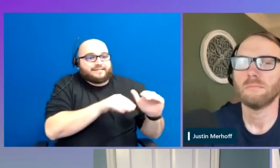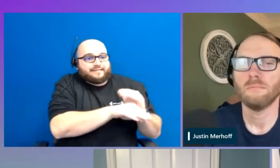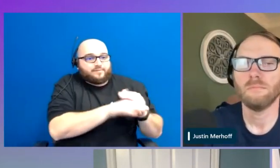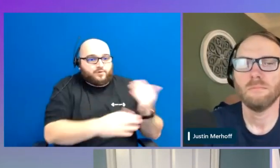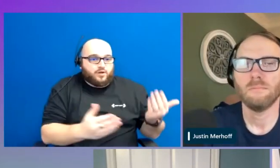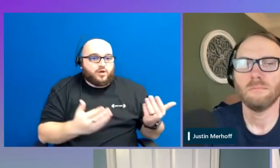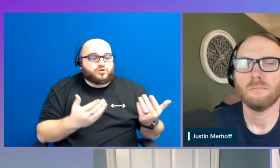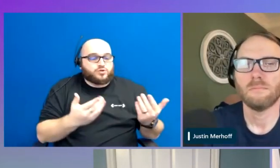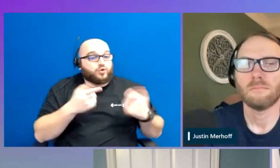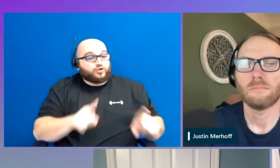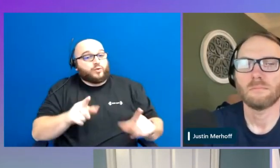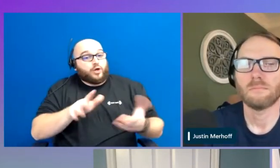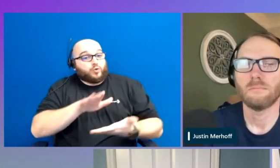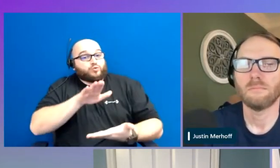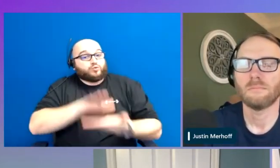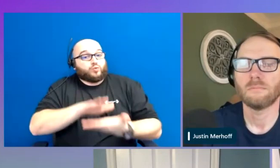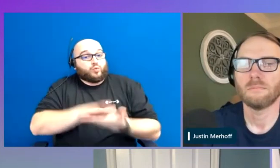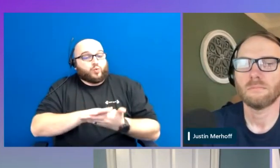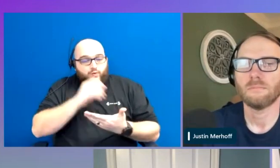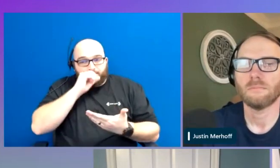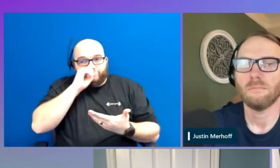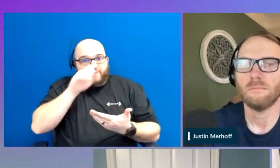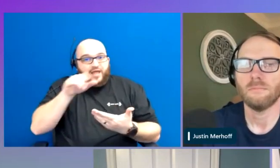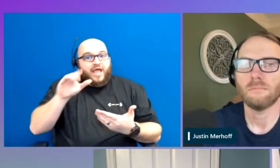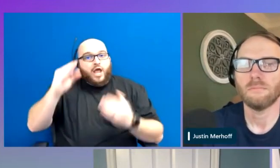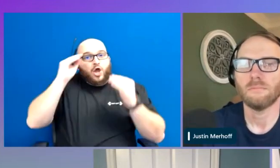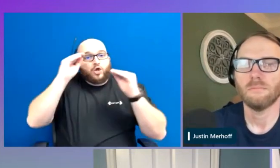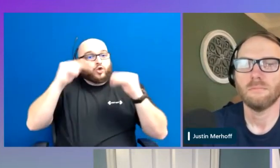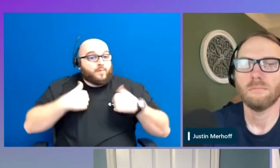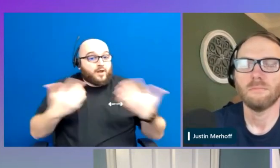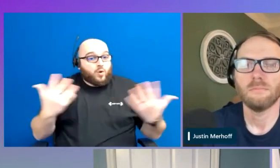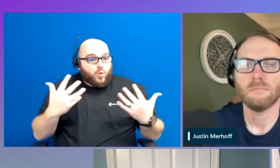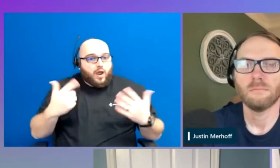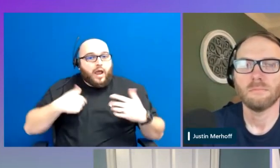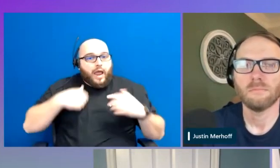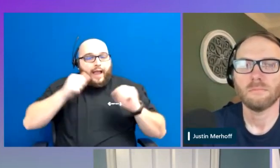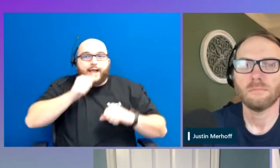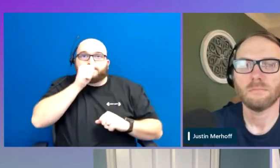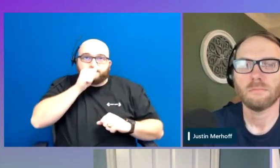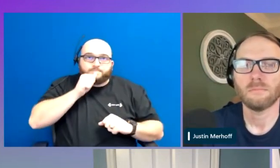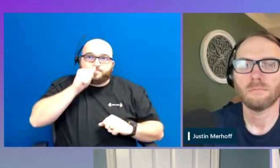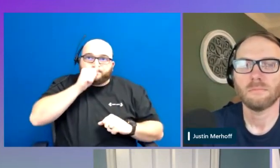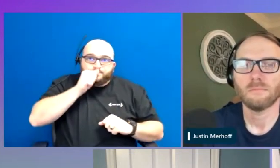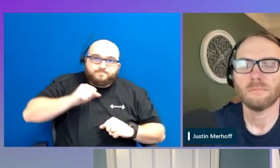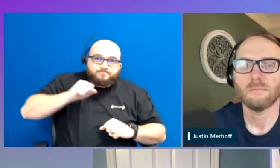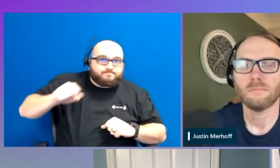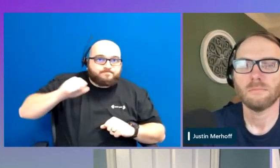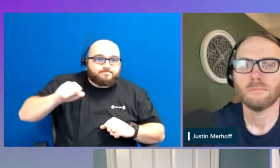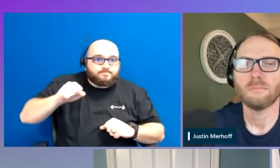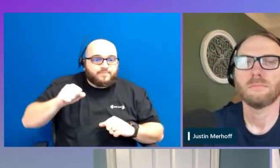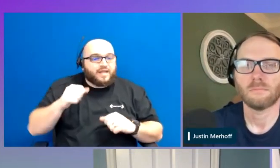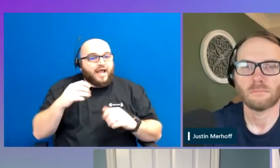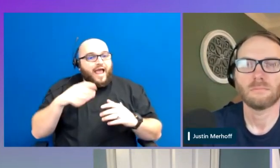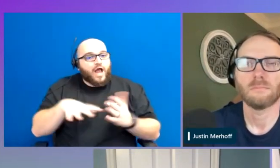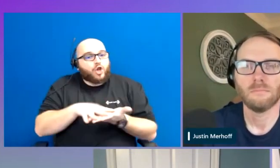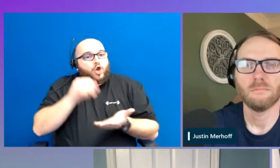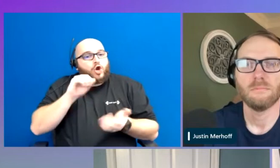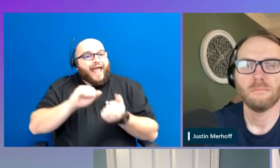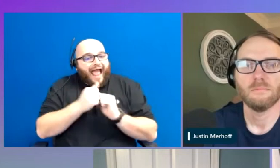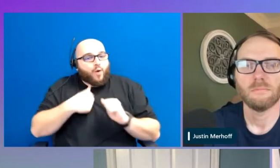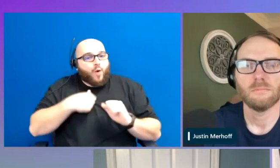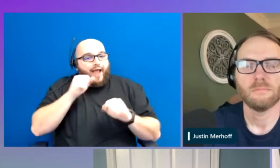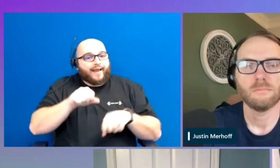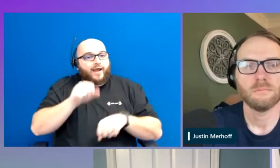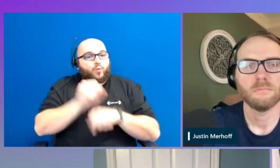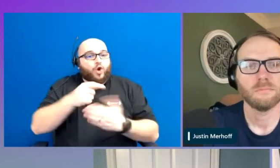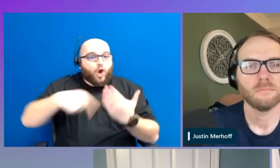school taught me to be resilient, but more importantly, find workarounds and to be creative and